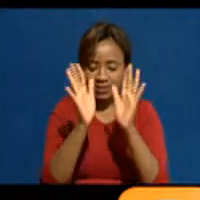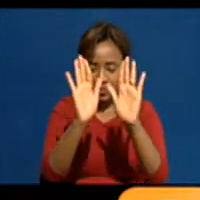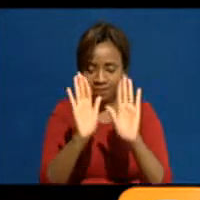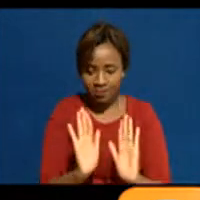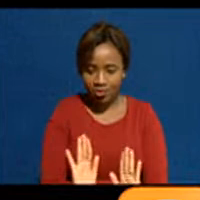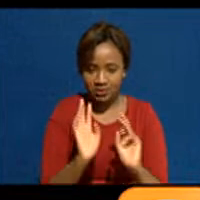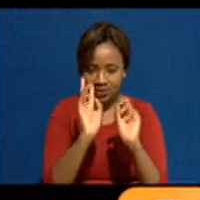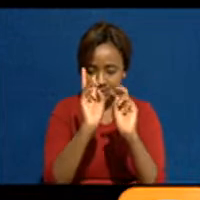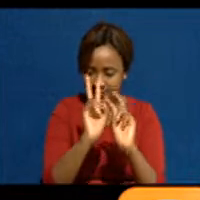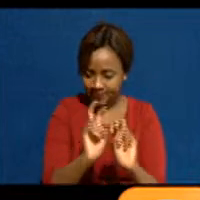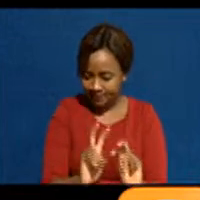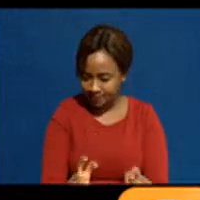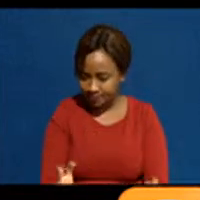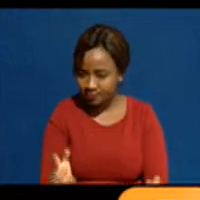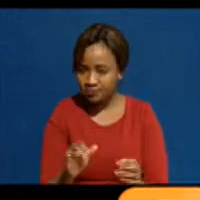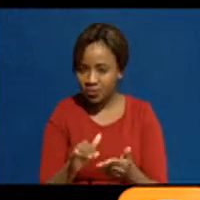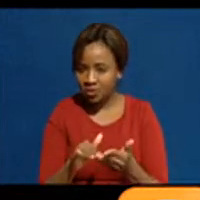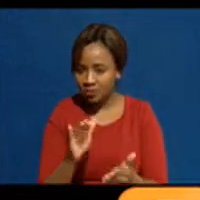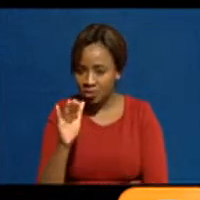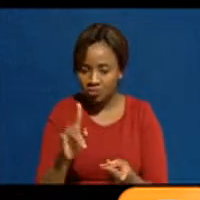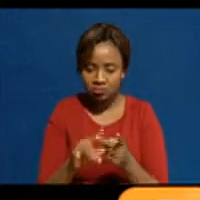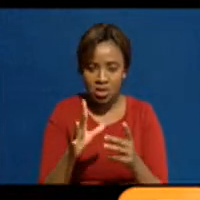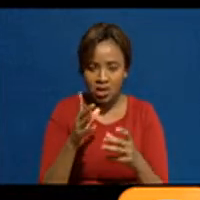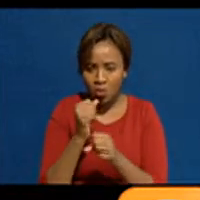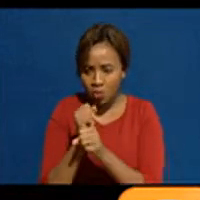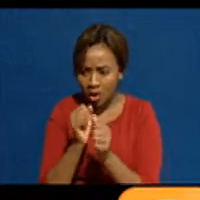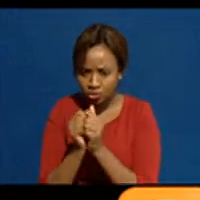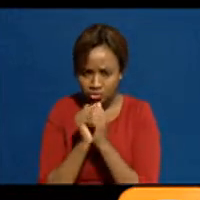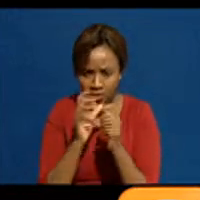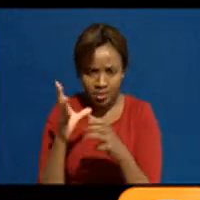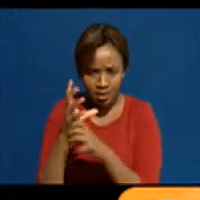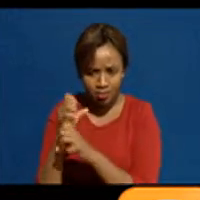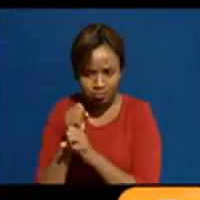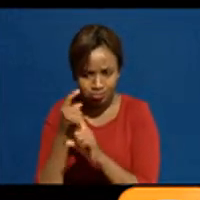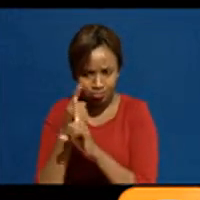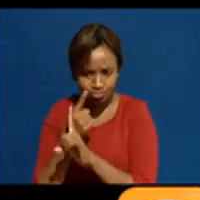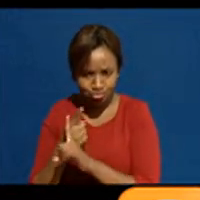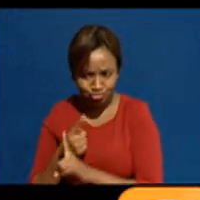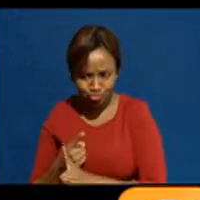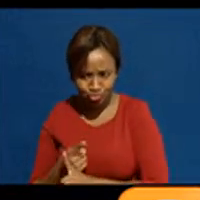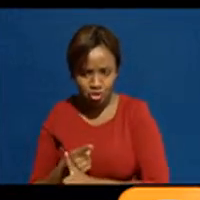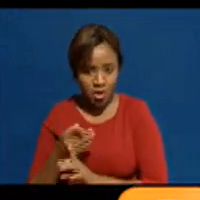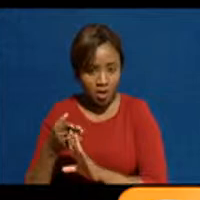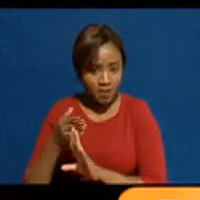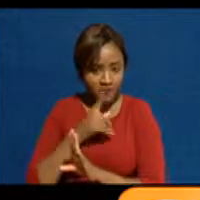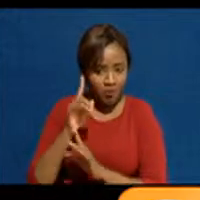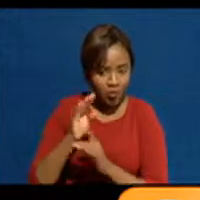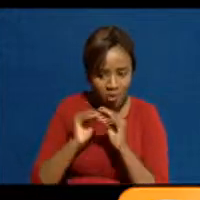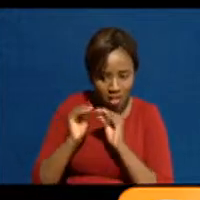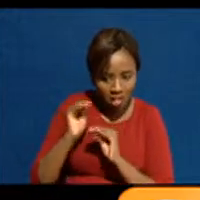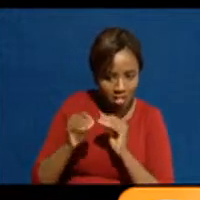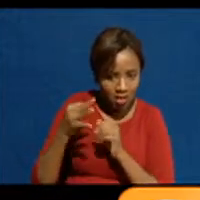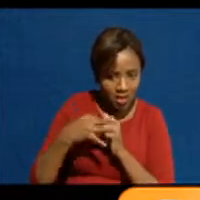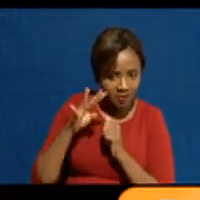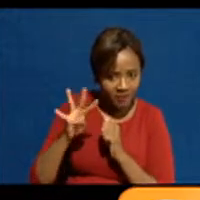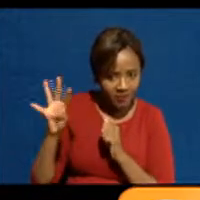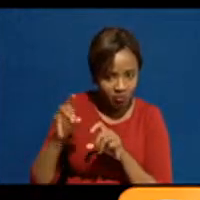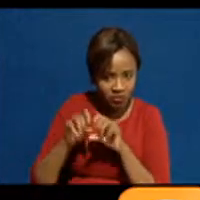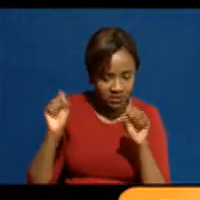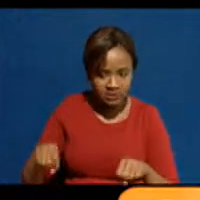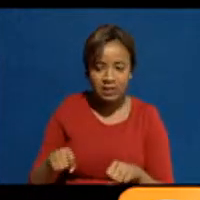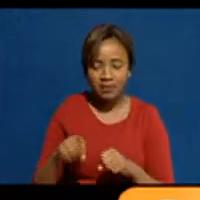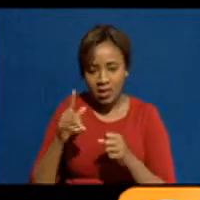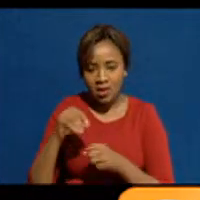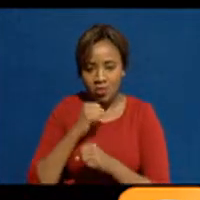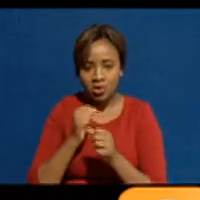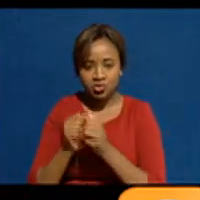We also needed to sit down with stakeholders, and especially the people who did the previous 844 system, to be able to understand where are we